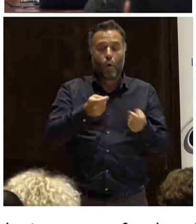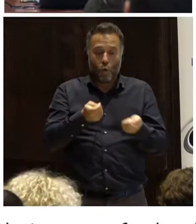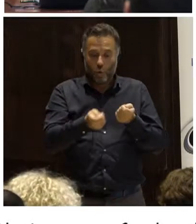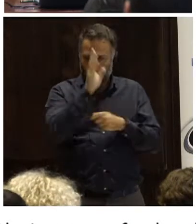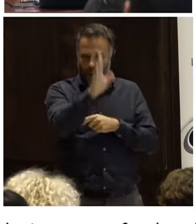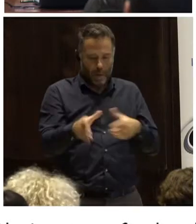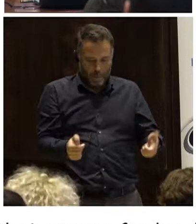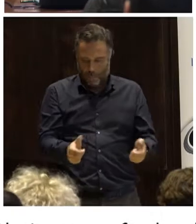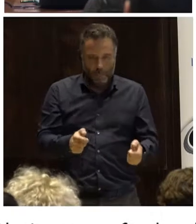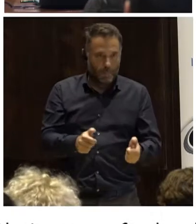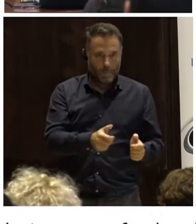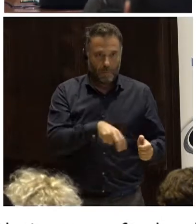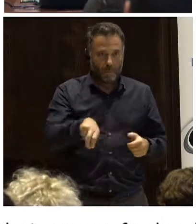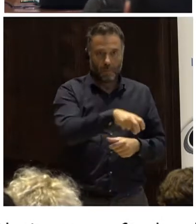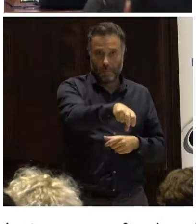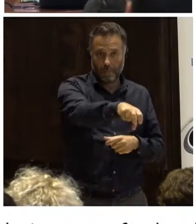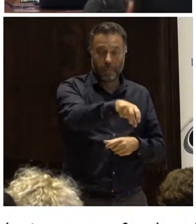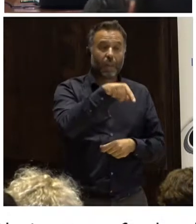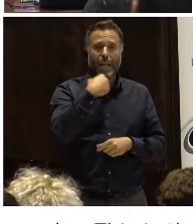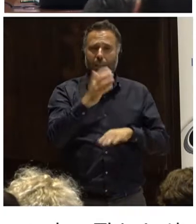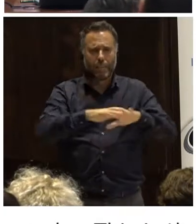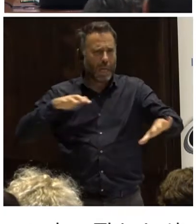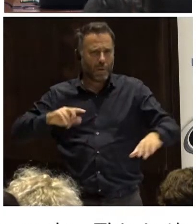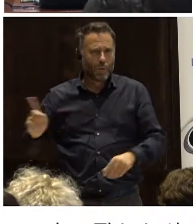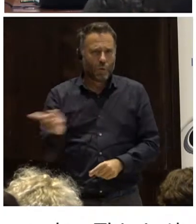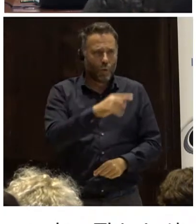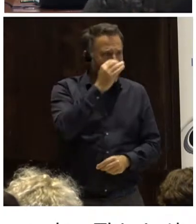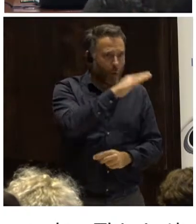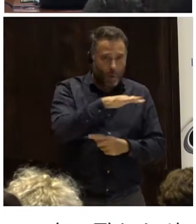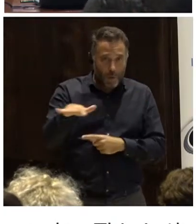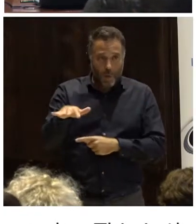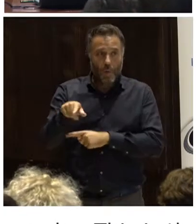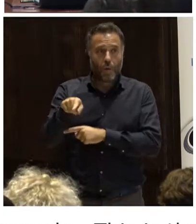Most of these children are in the level 4 and 5